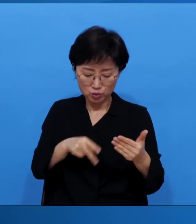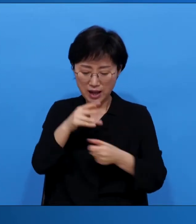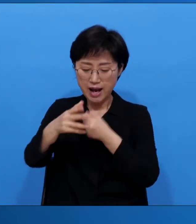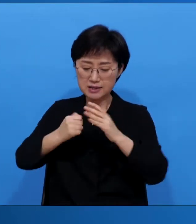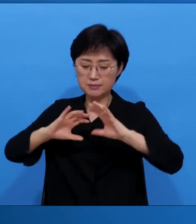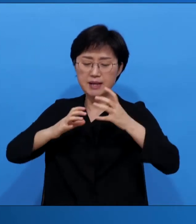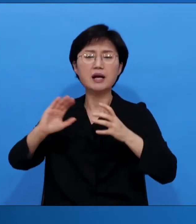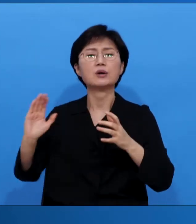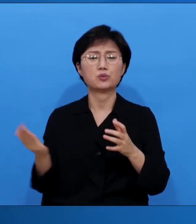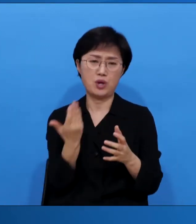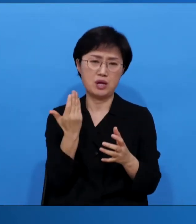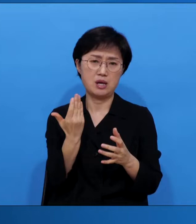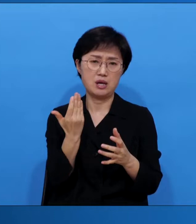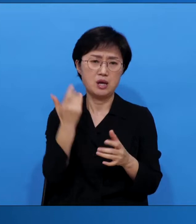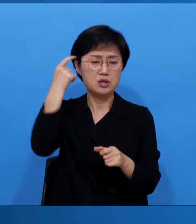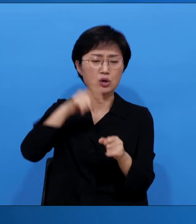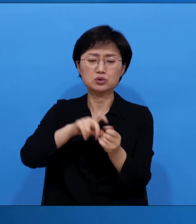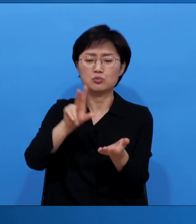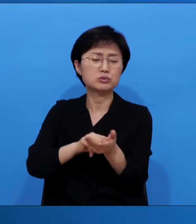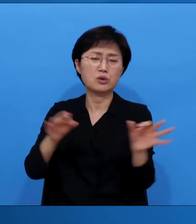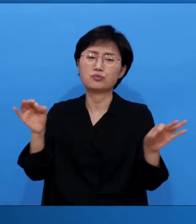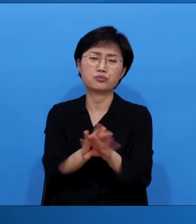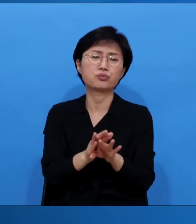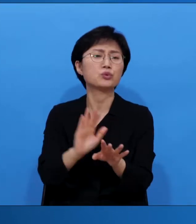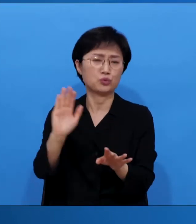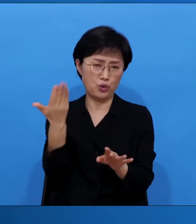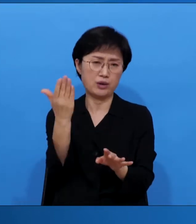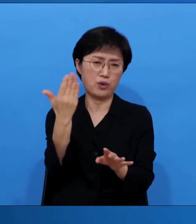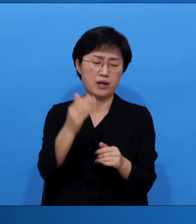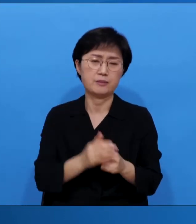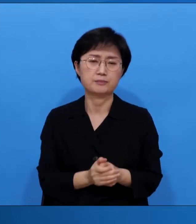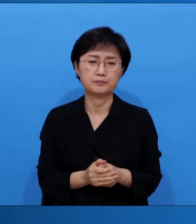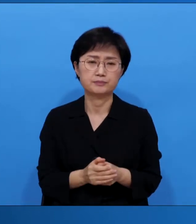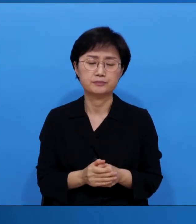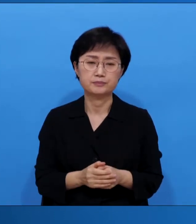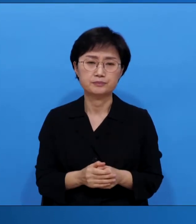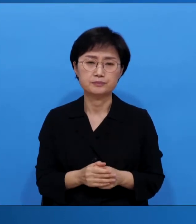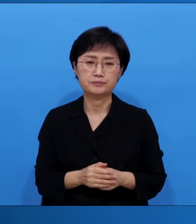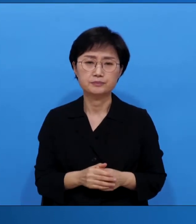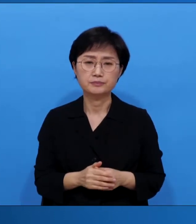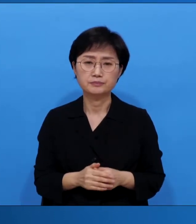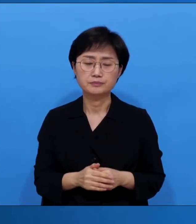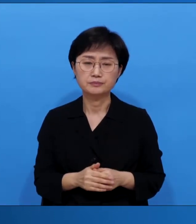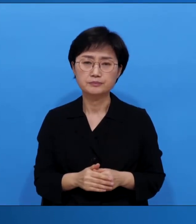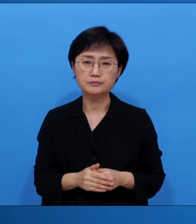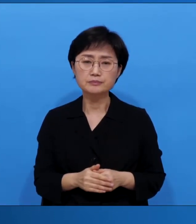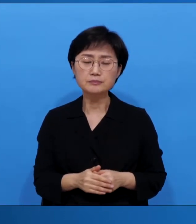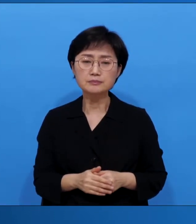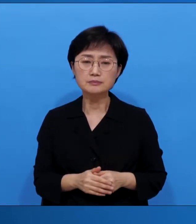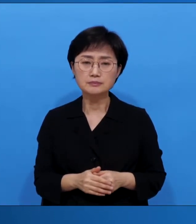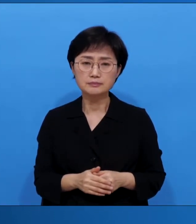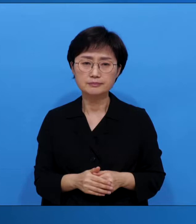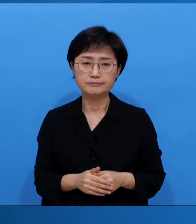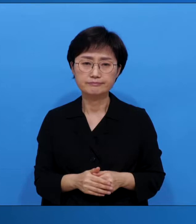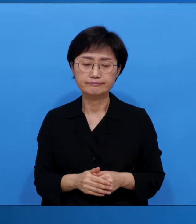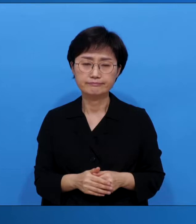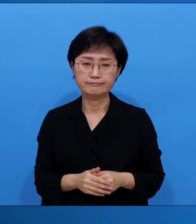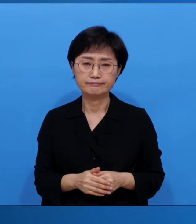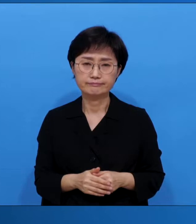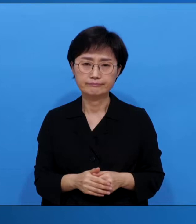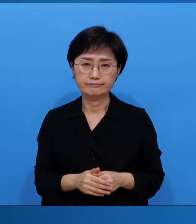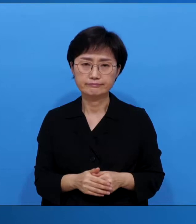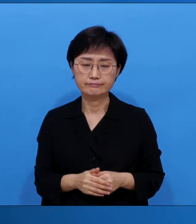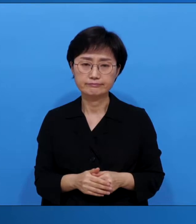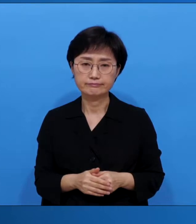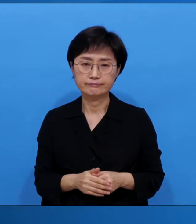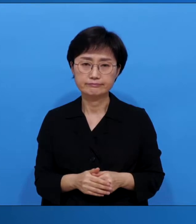we experience Jesus Christ, all of your fundamental problems are addressed. And if you are filled by the Holy Spirit and the forces of darkness are bound, then your spiritual afflictions and